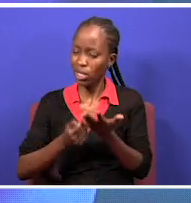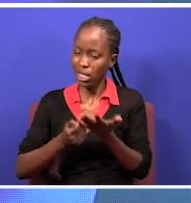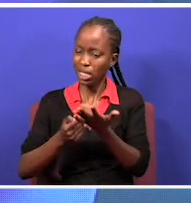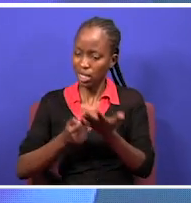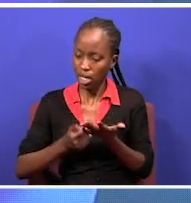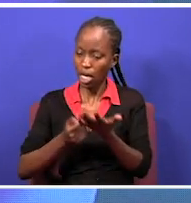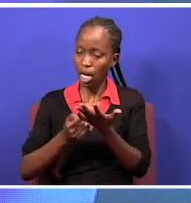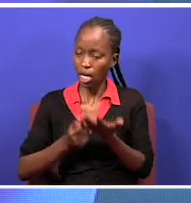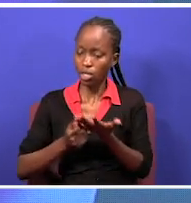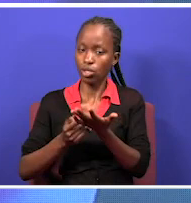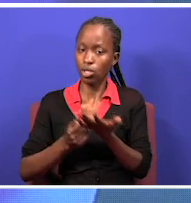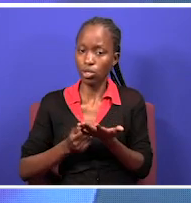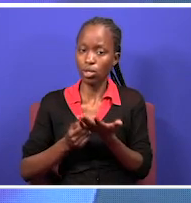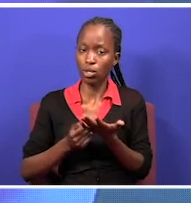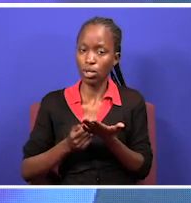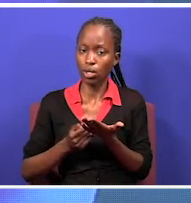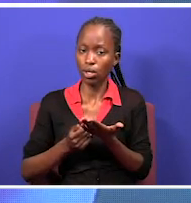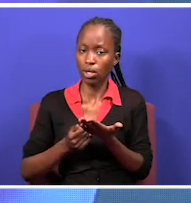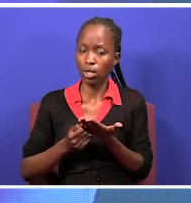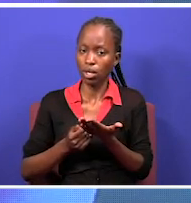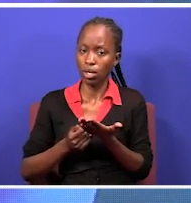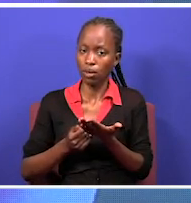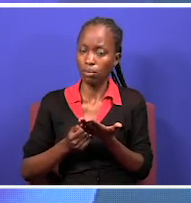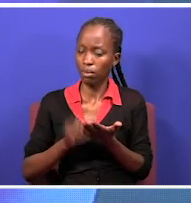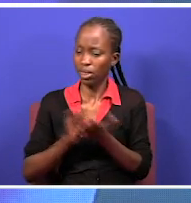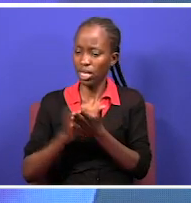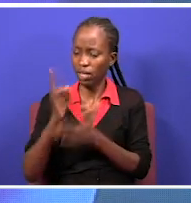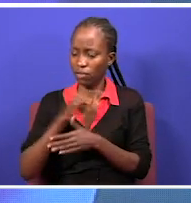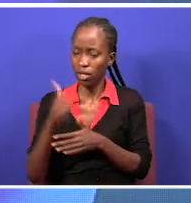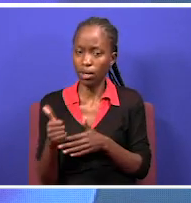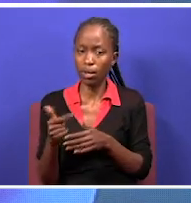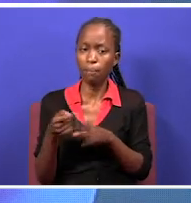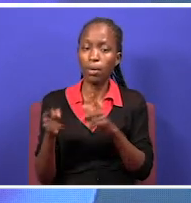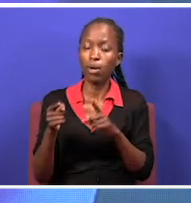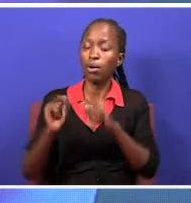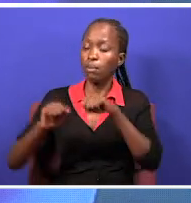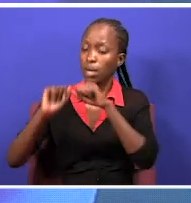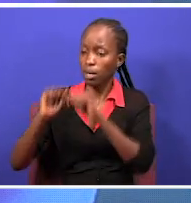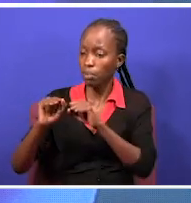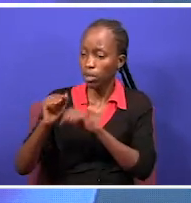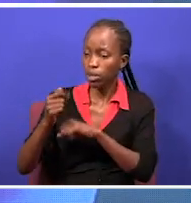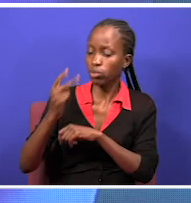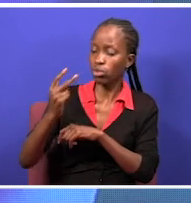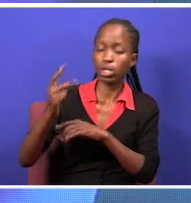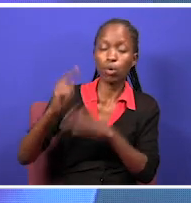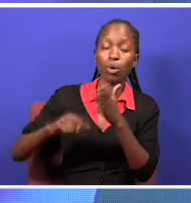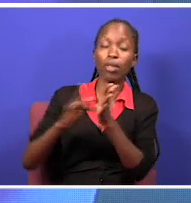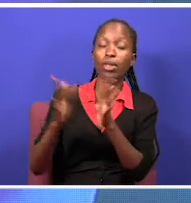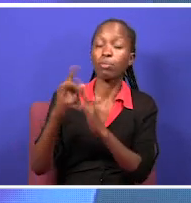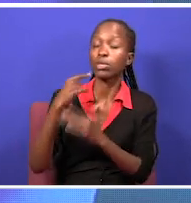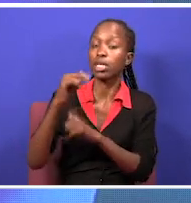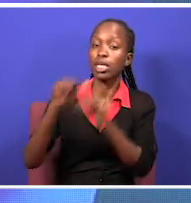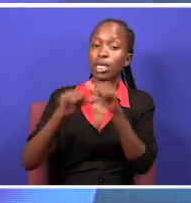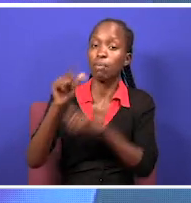while. I actually don't think it's quite closed. But we were able to look what does the word of God say